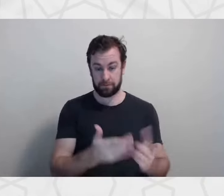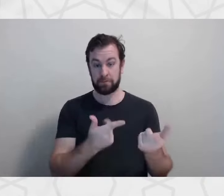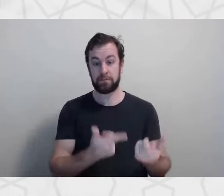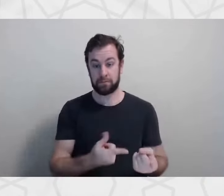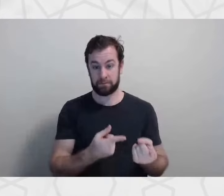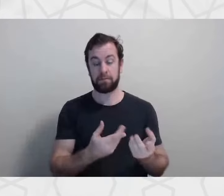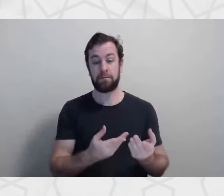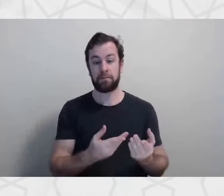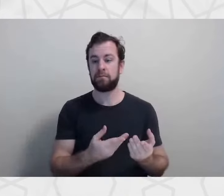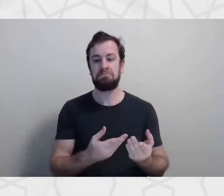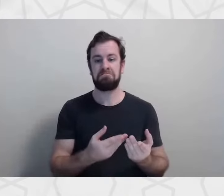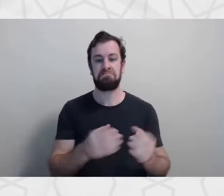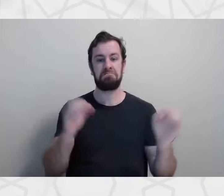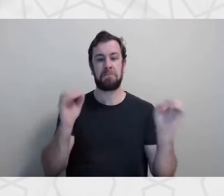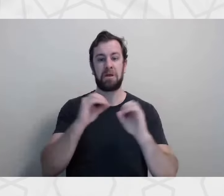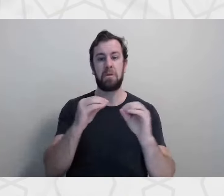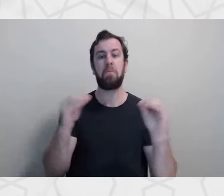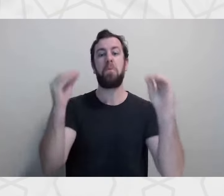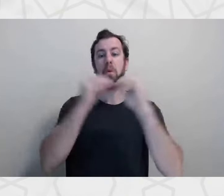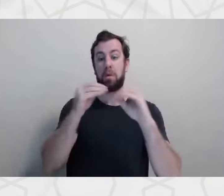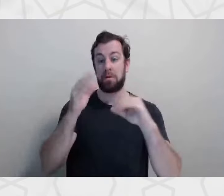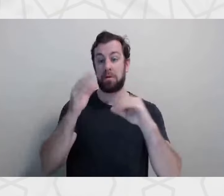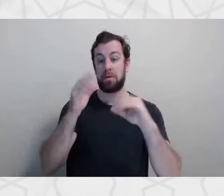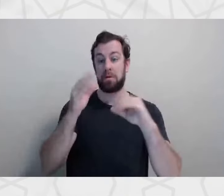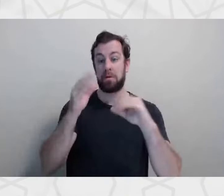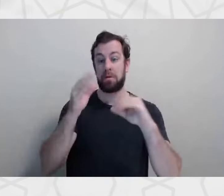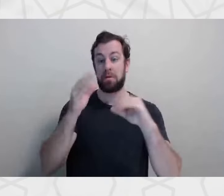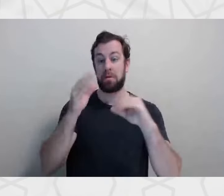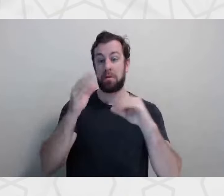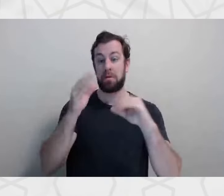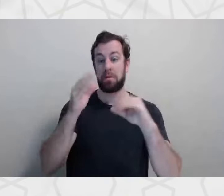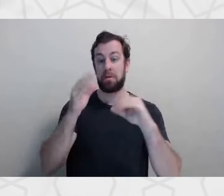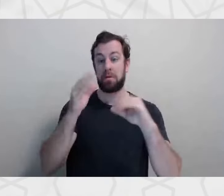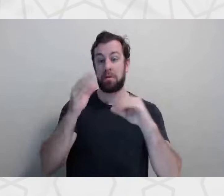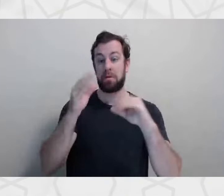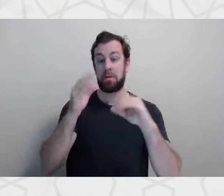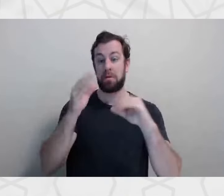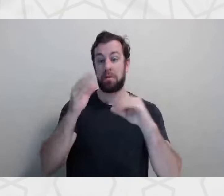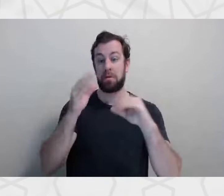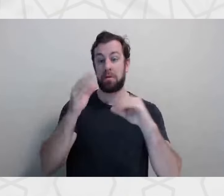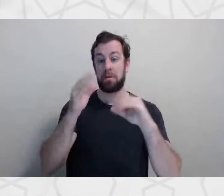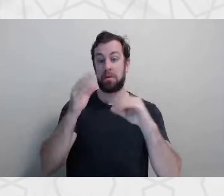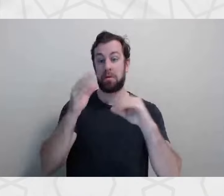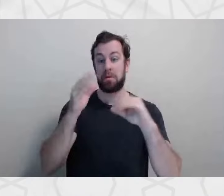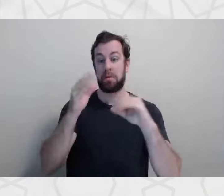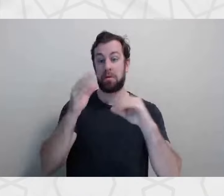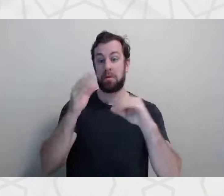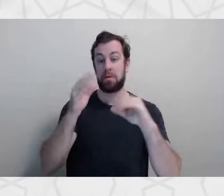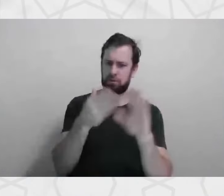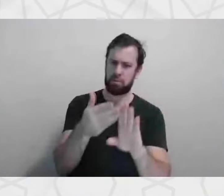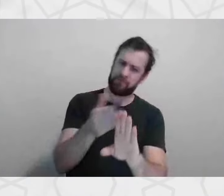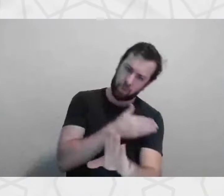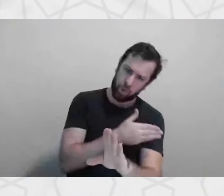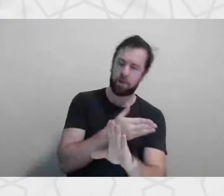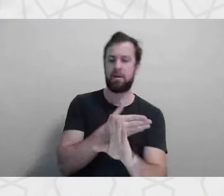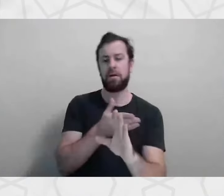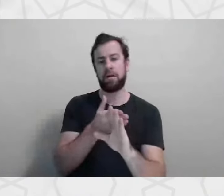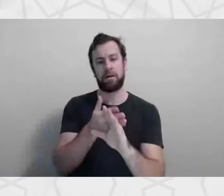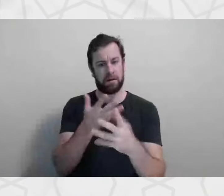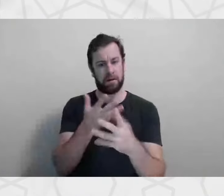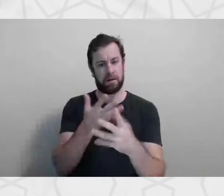Jesus was nothing more than a messenger. Many messengers had come and gone before